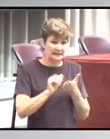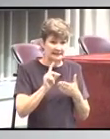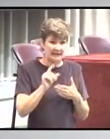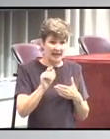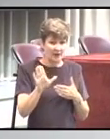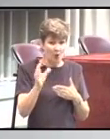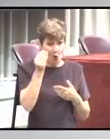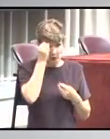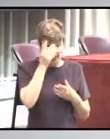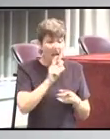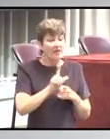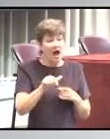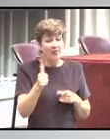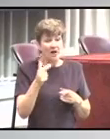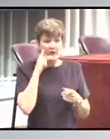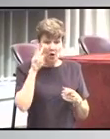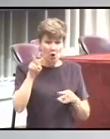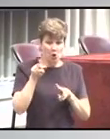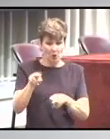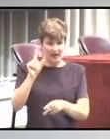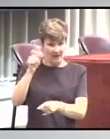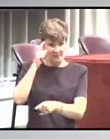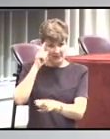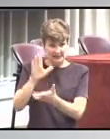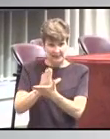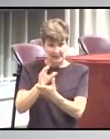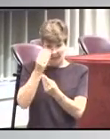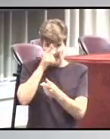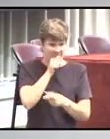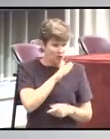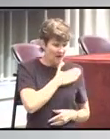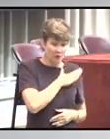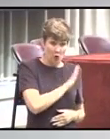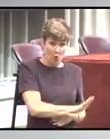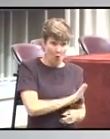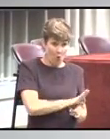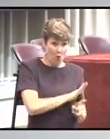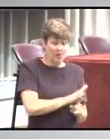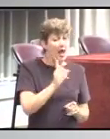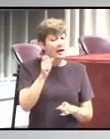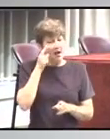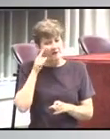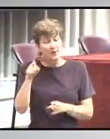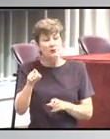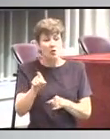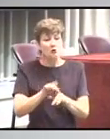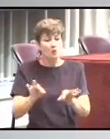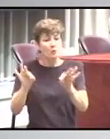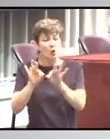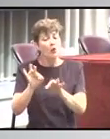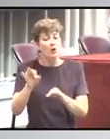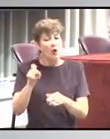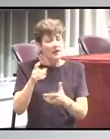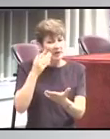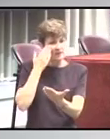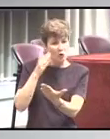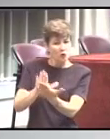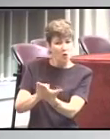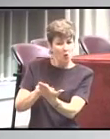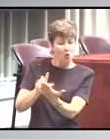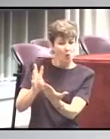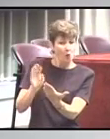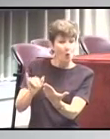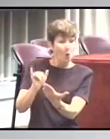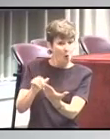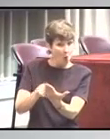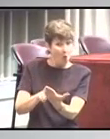data, and then the other thing you look at is government data if you don't have your own data. And government data is also important because you kind of need to know, well, just